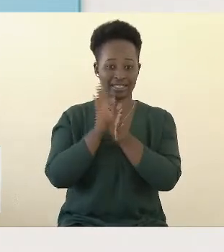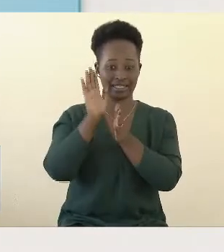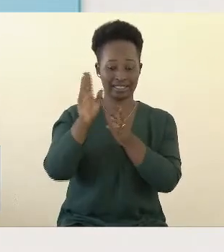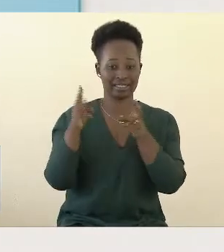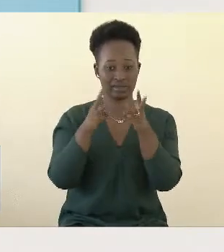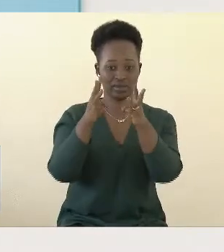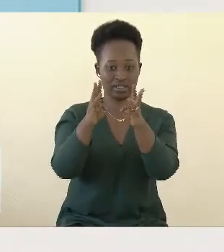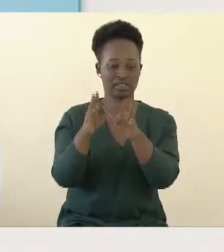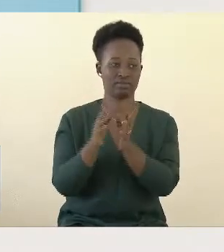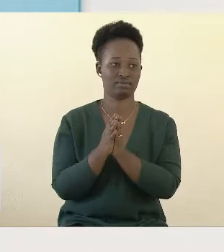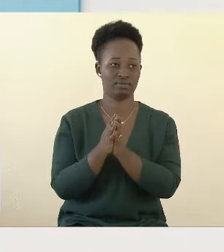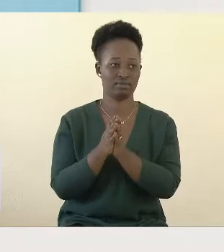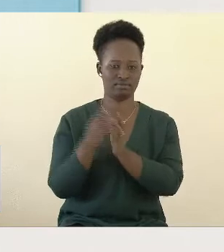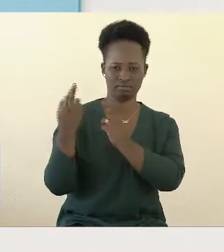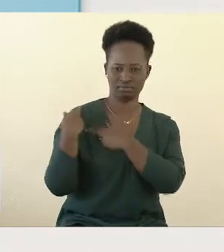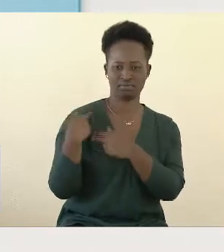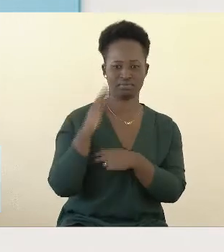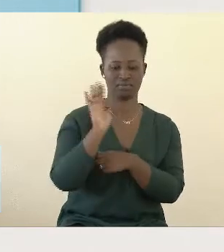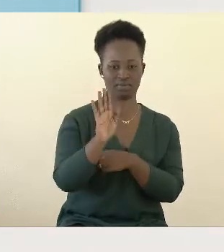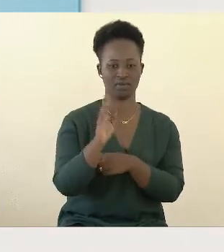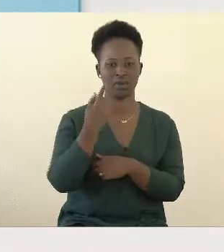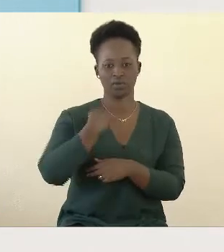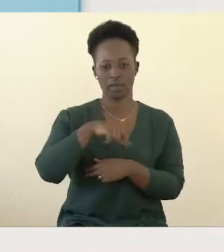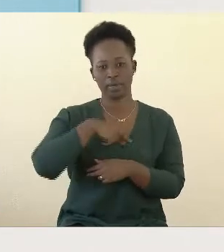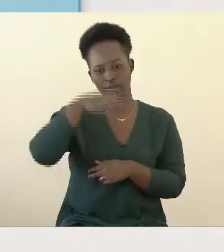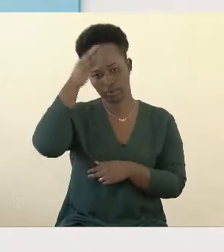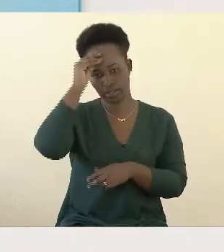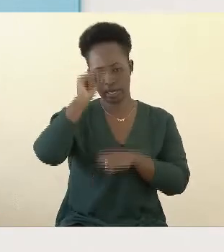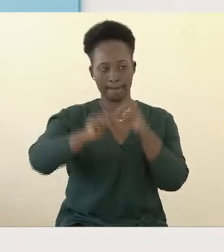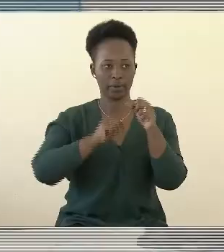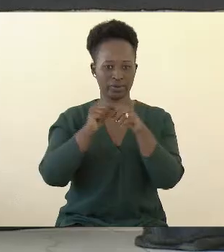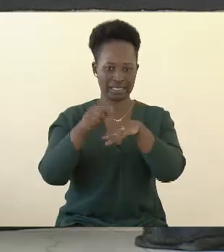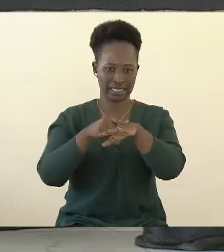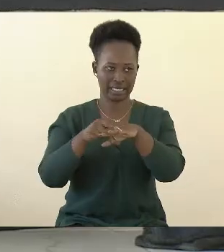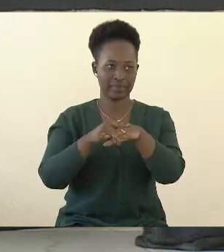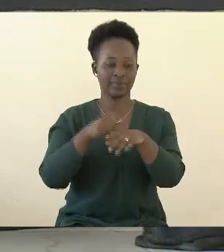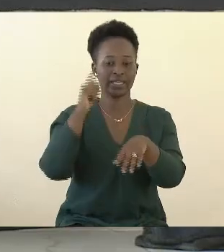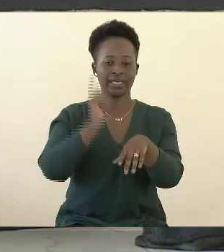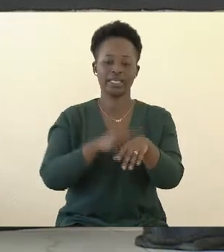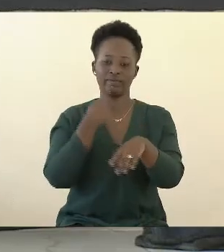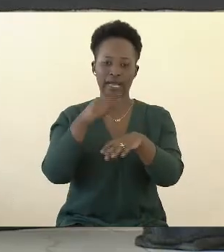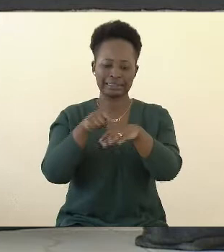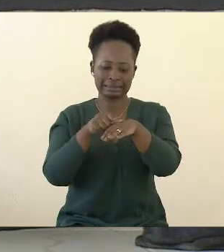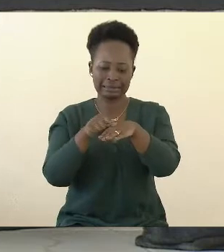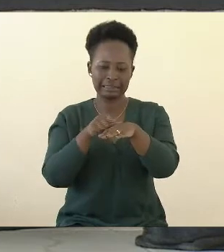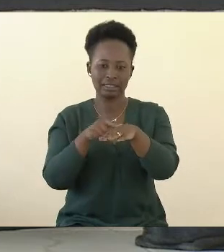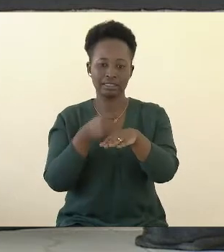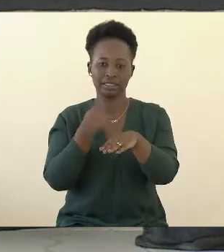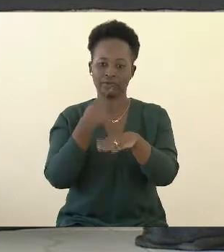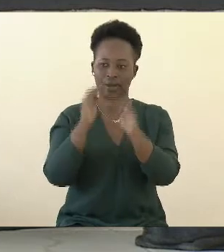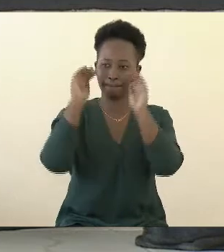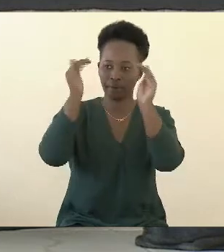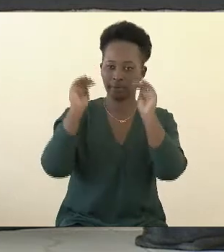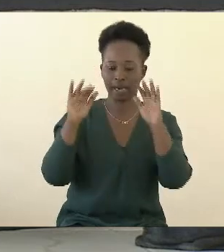we're going to be discussing about the skin. If I talk about the skin, I mean the structure of the skin,